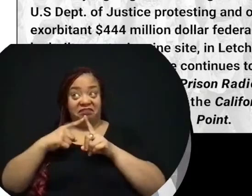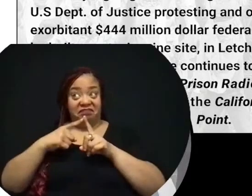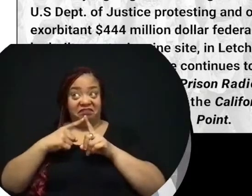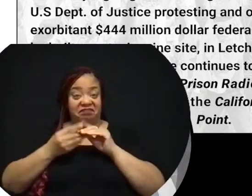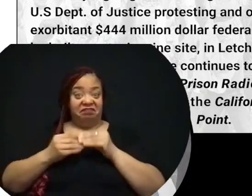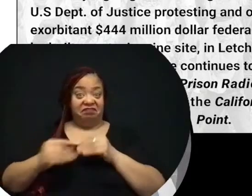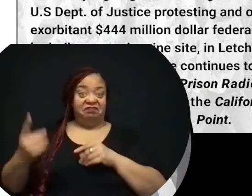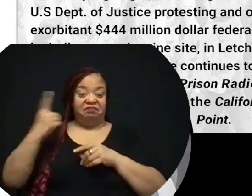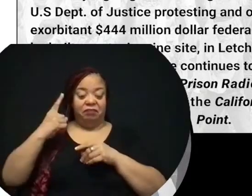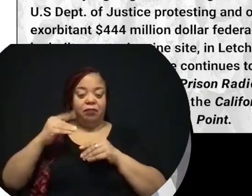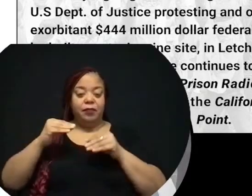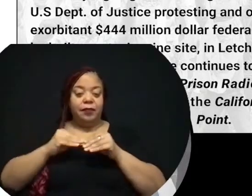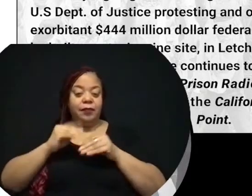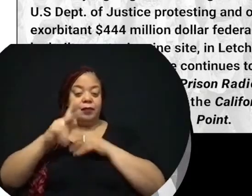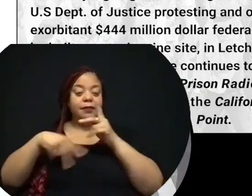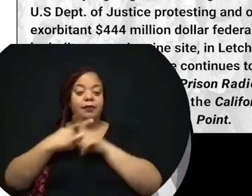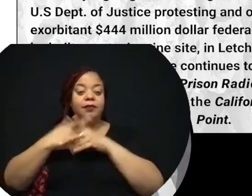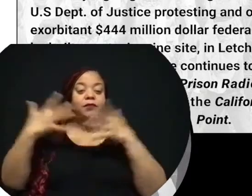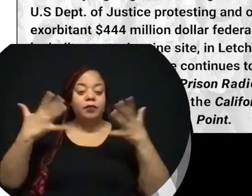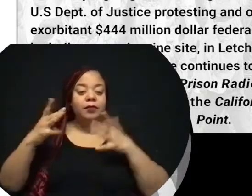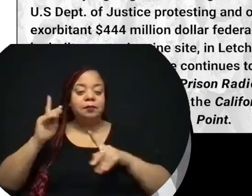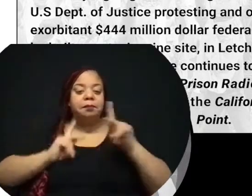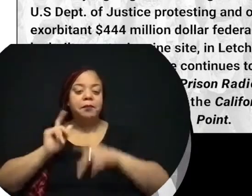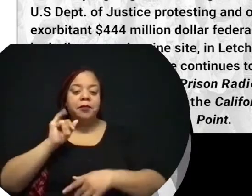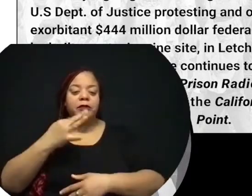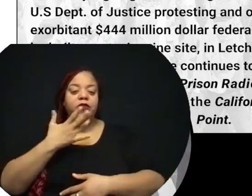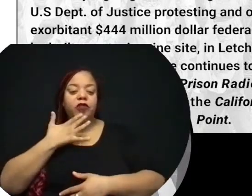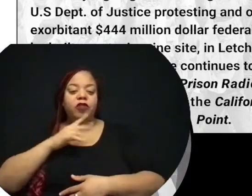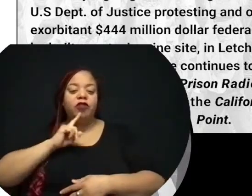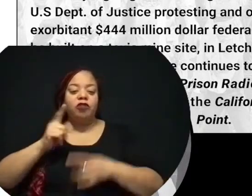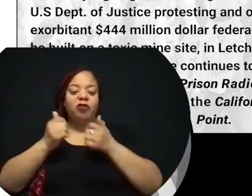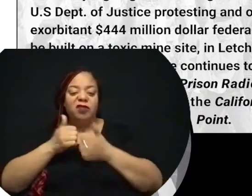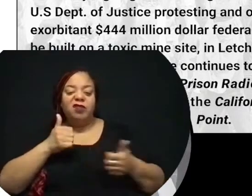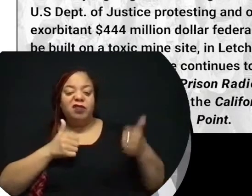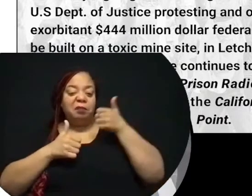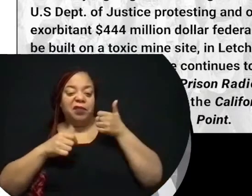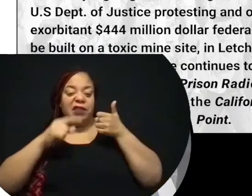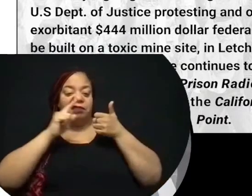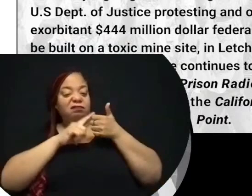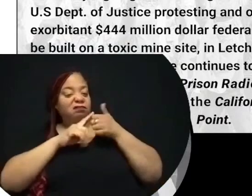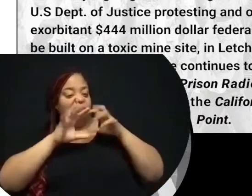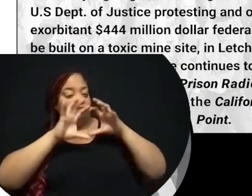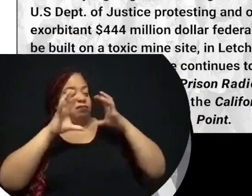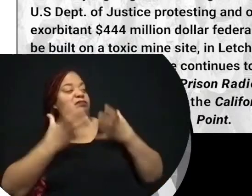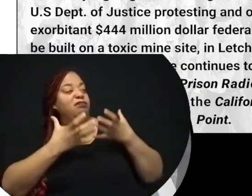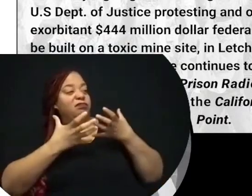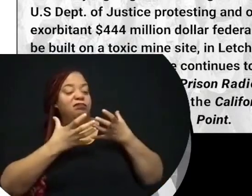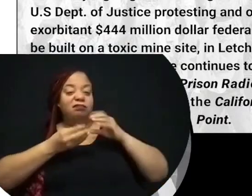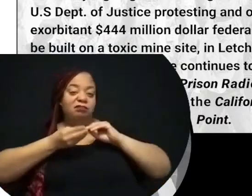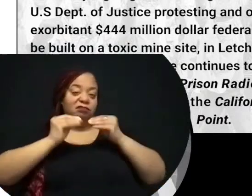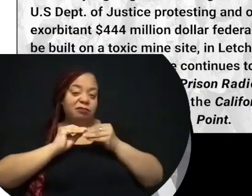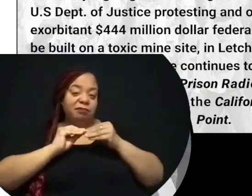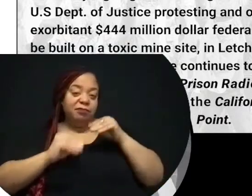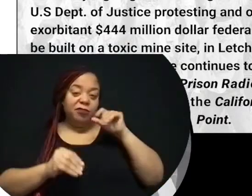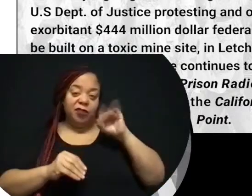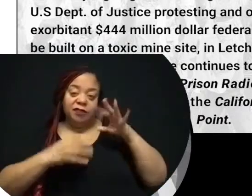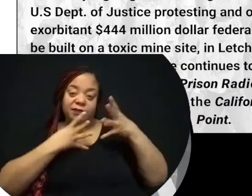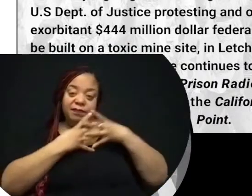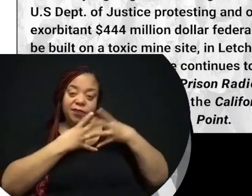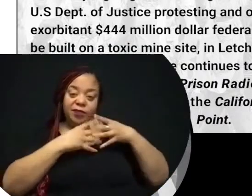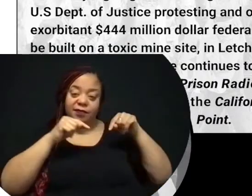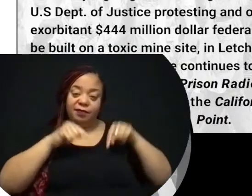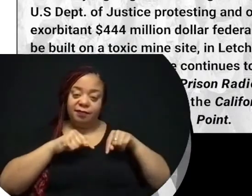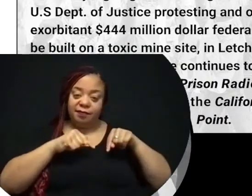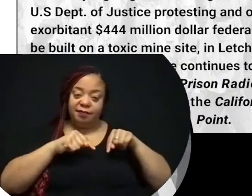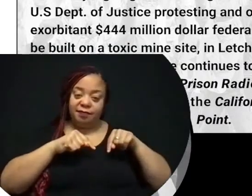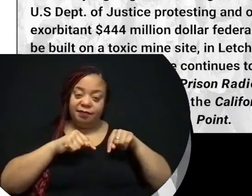disproportionate impacts, the health risk of those amongst communities of color. If Blacks and